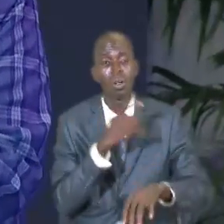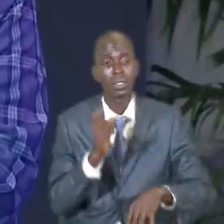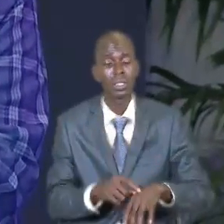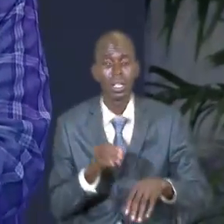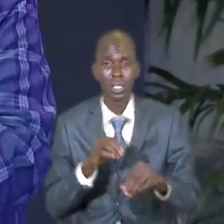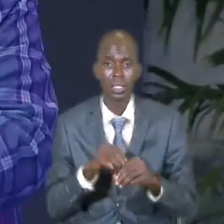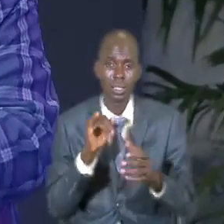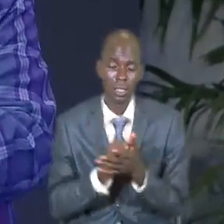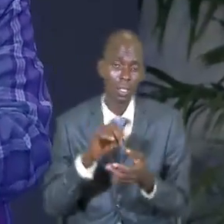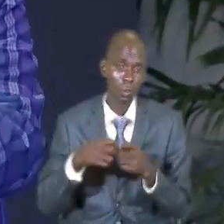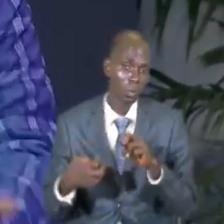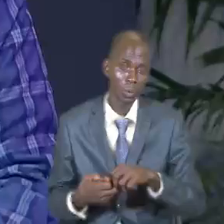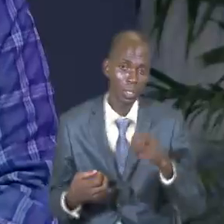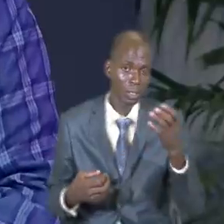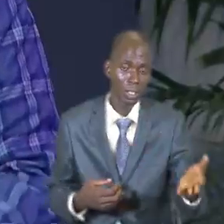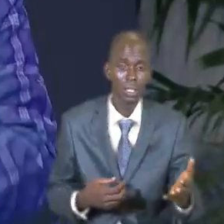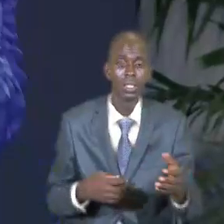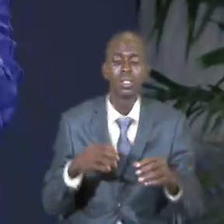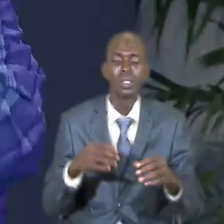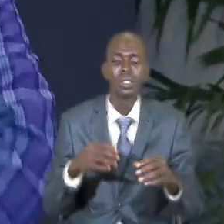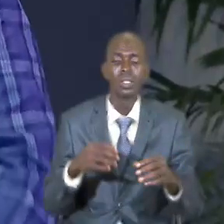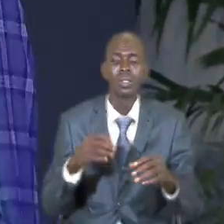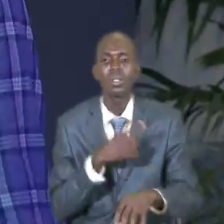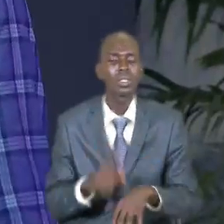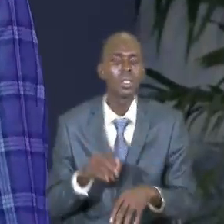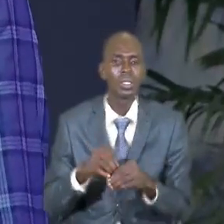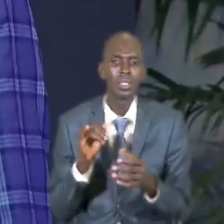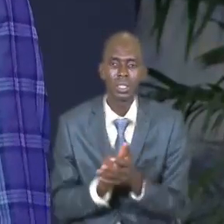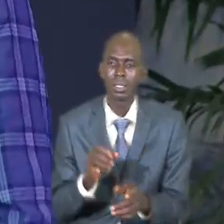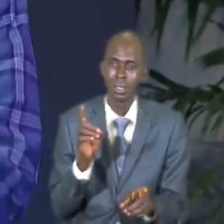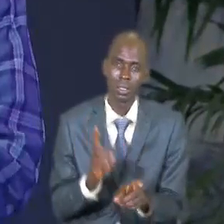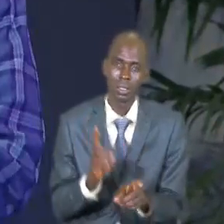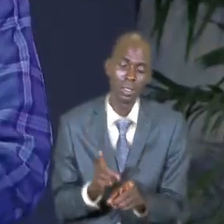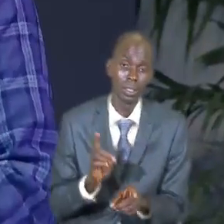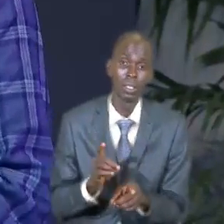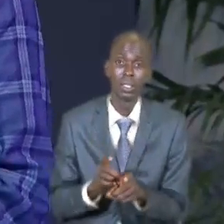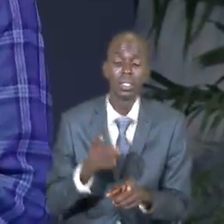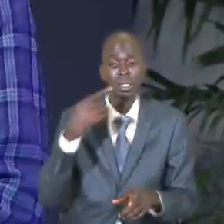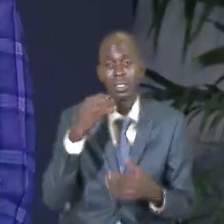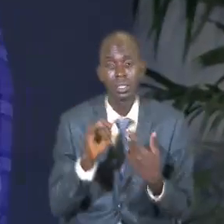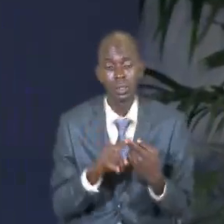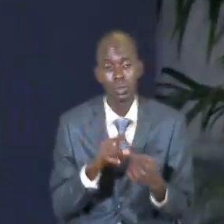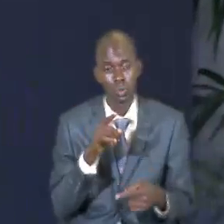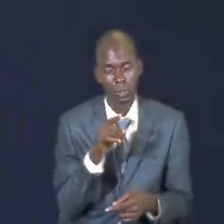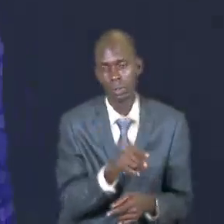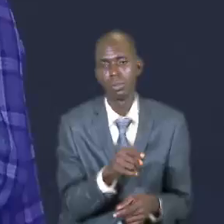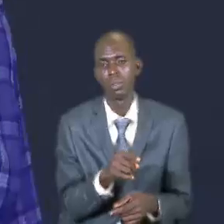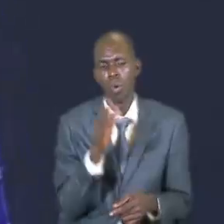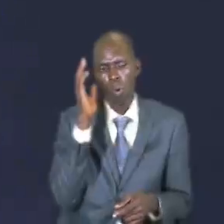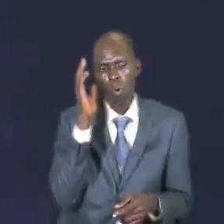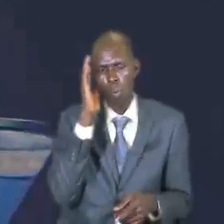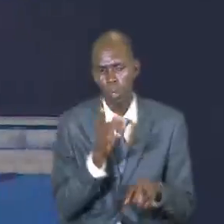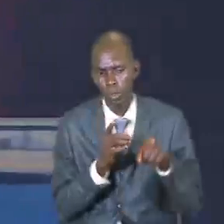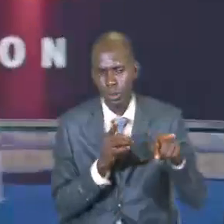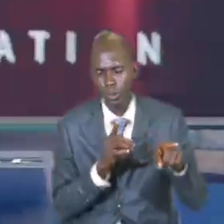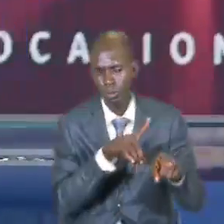in that impotence, he said unto him, "Wilt thou be made whole?"